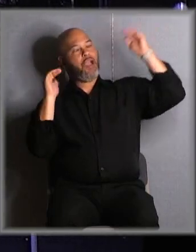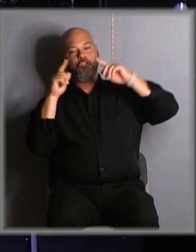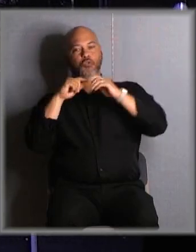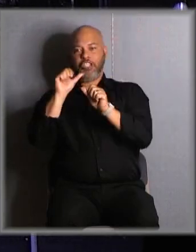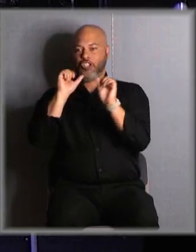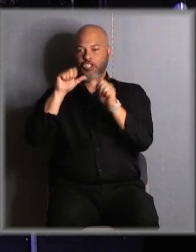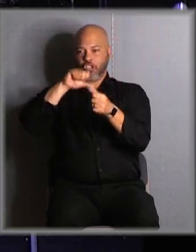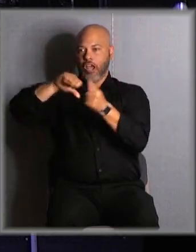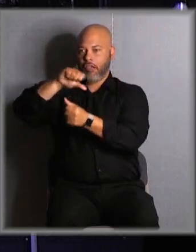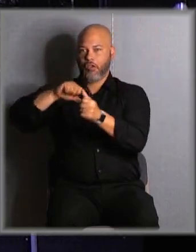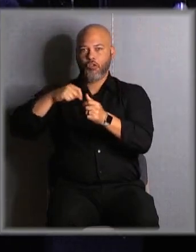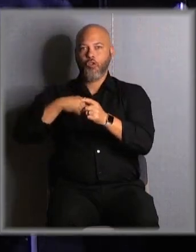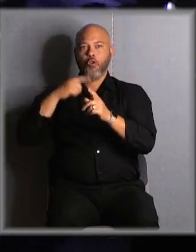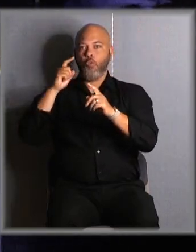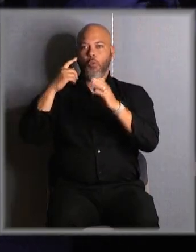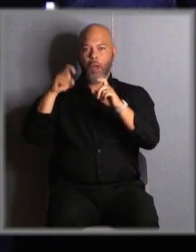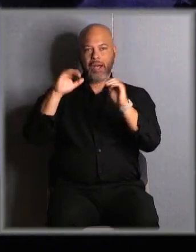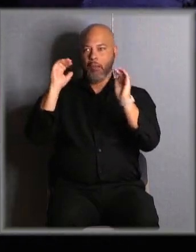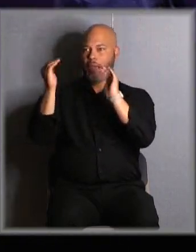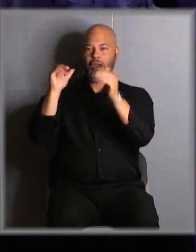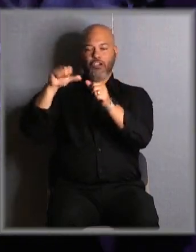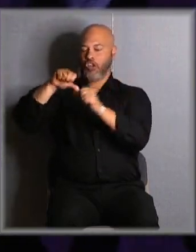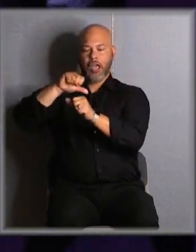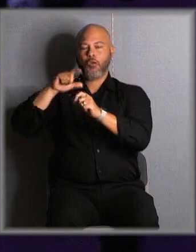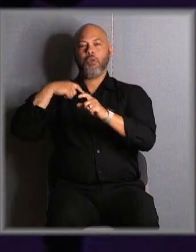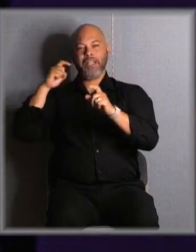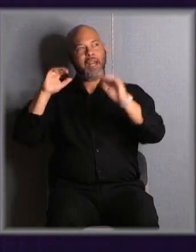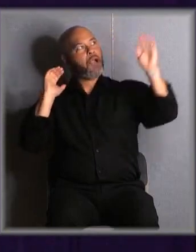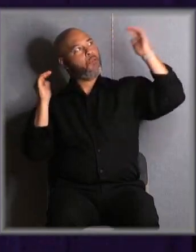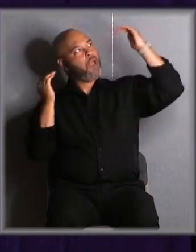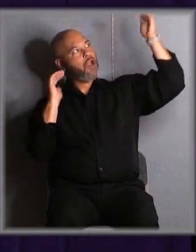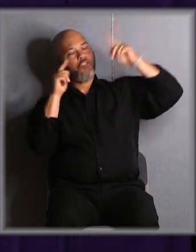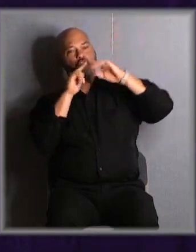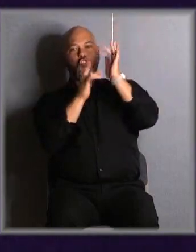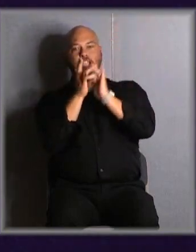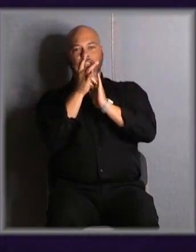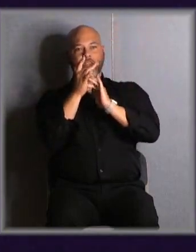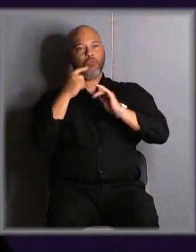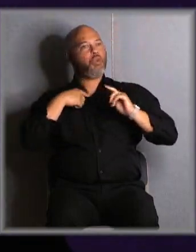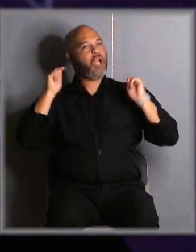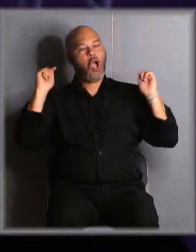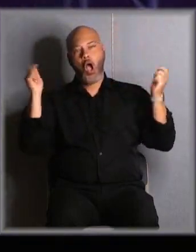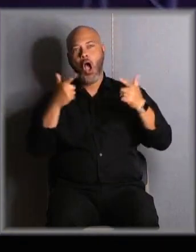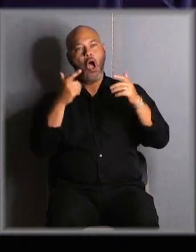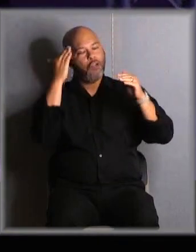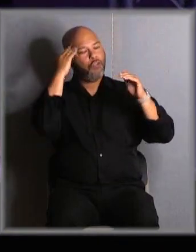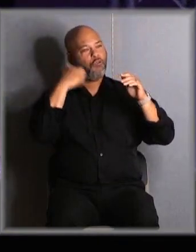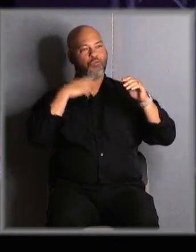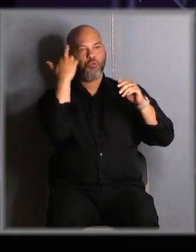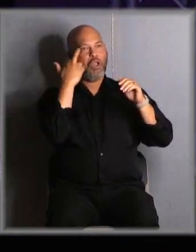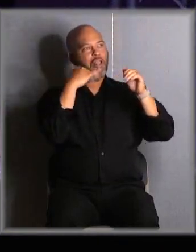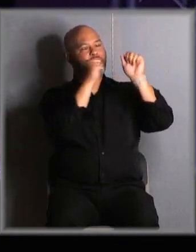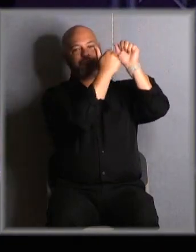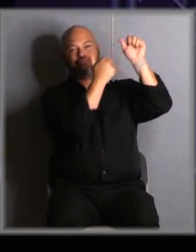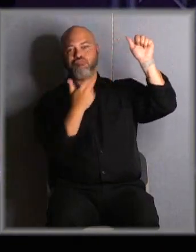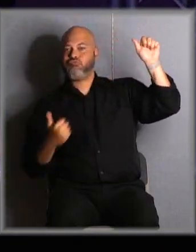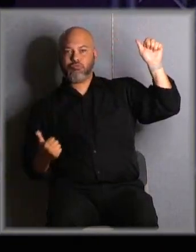other and compare ourselves to Jesus. And when we compare ourselves to Jesus, we will realize I'm still